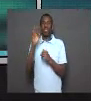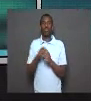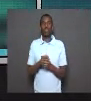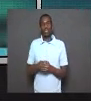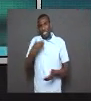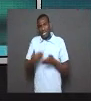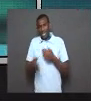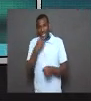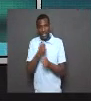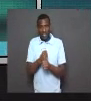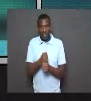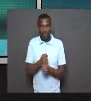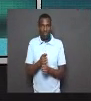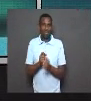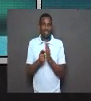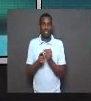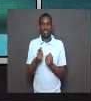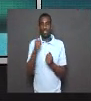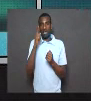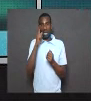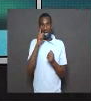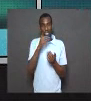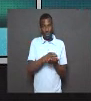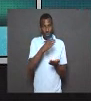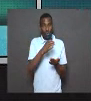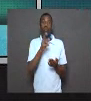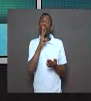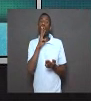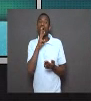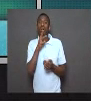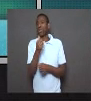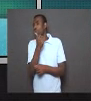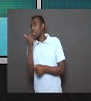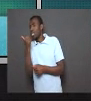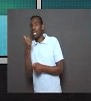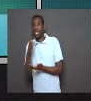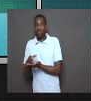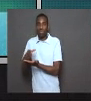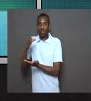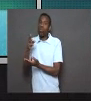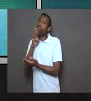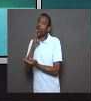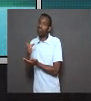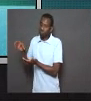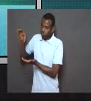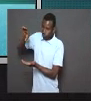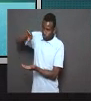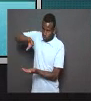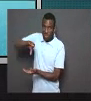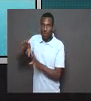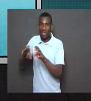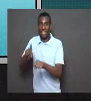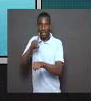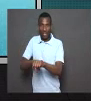A simple task like pouring one glass of water into another glass of water